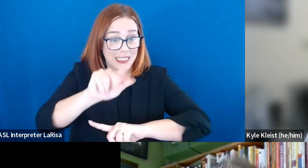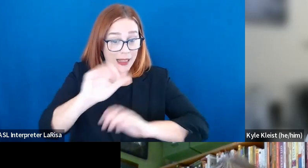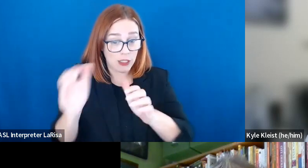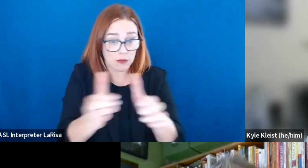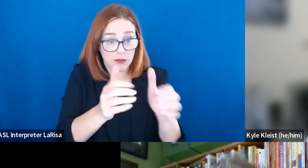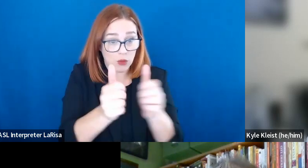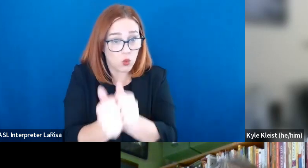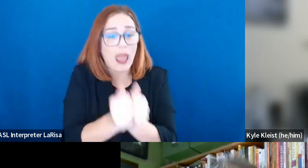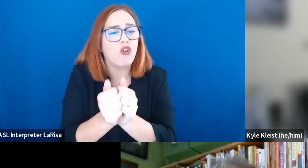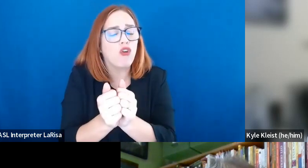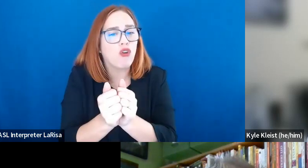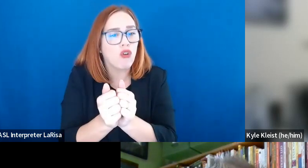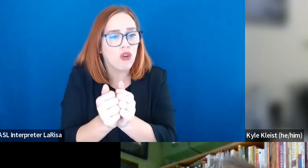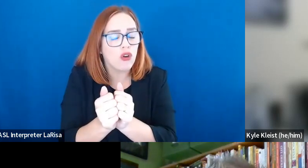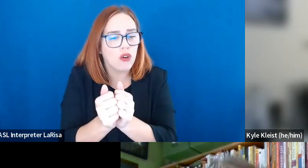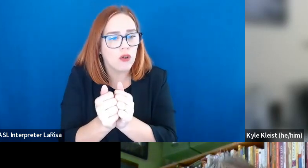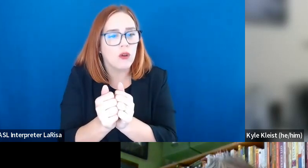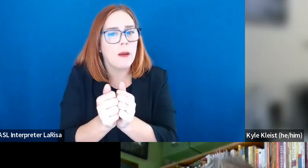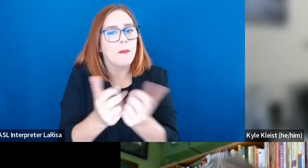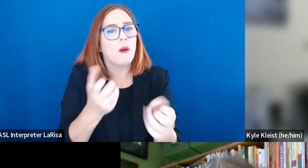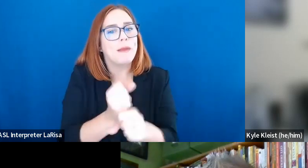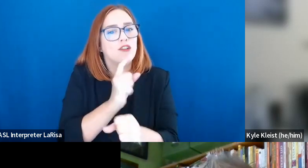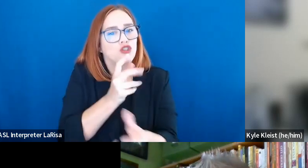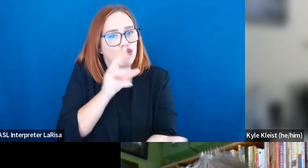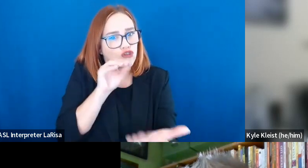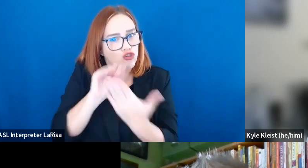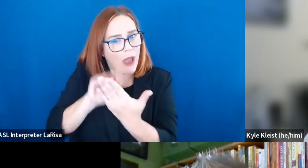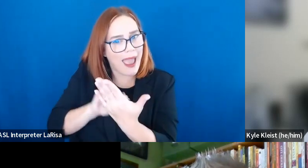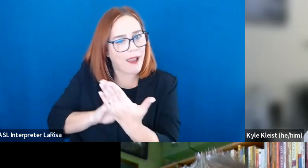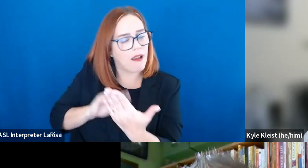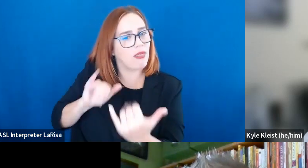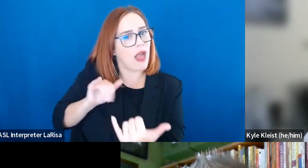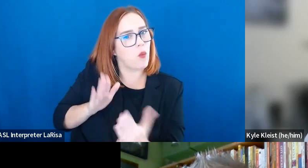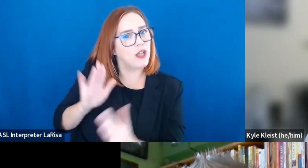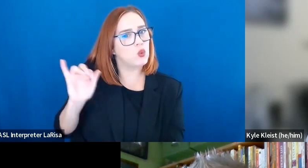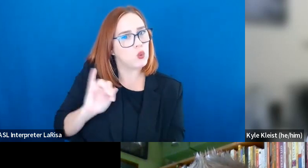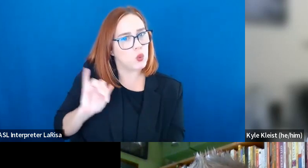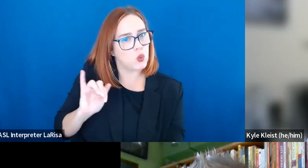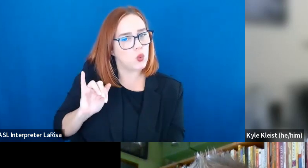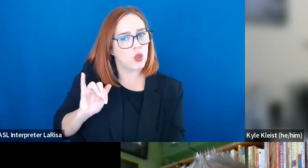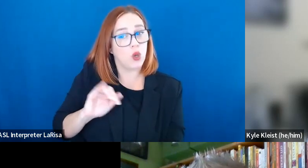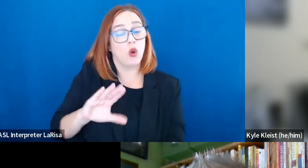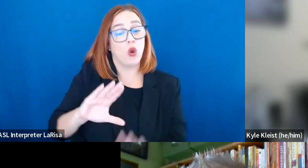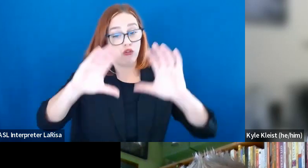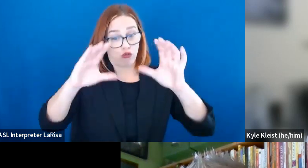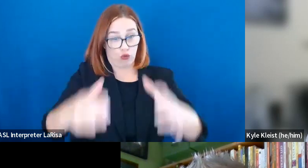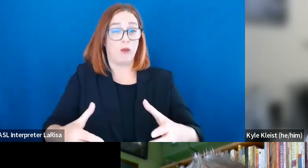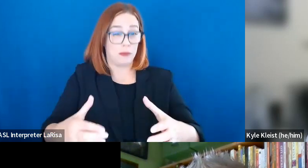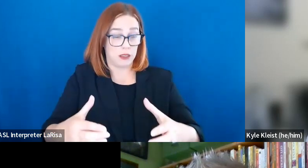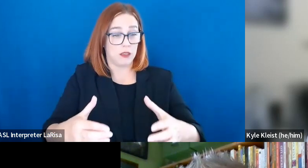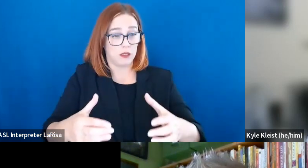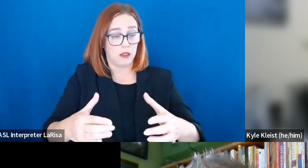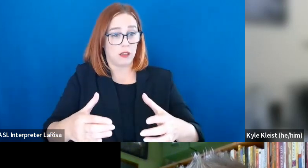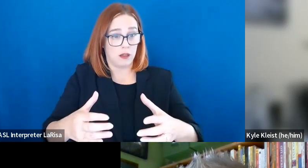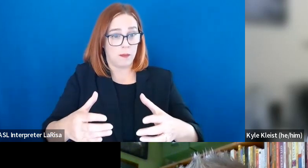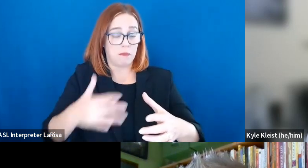to track it that way when we're doing activities, groups, those type of things that maybe